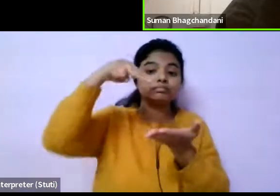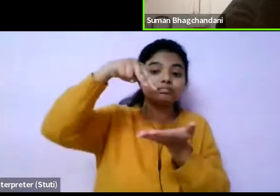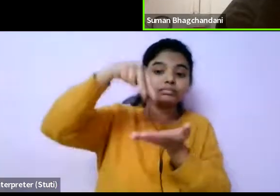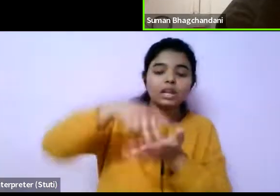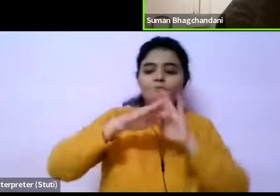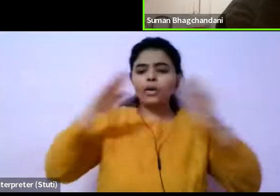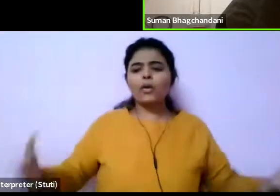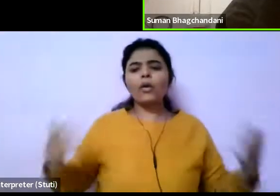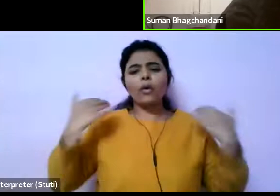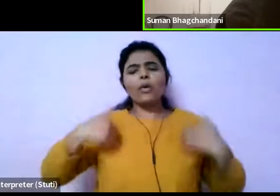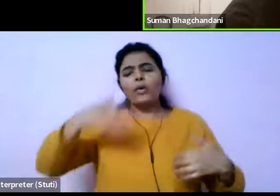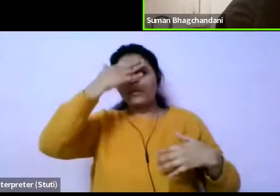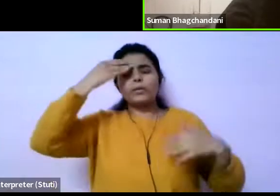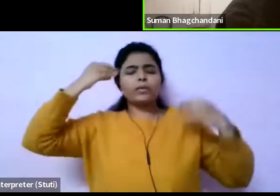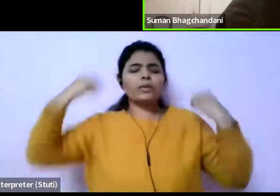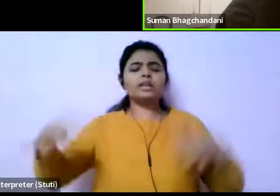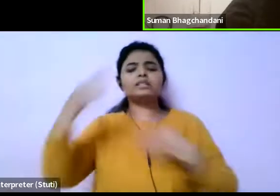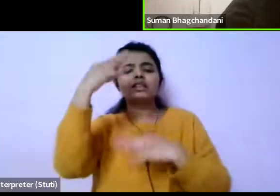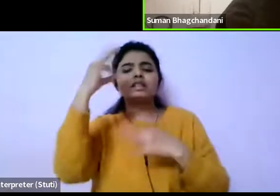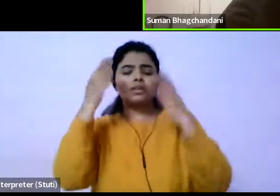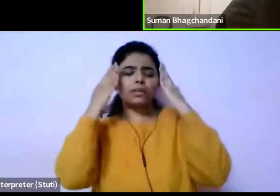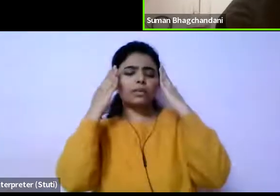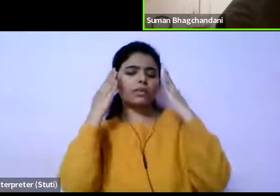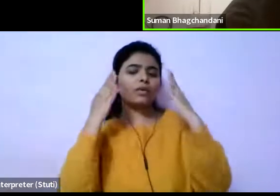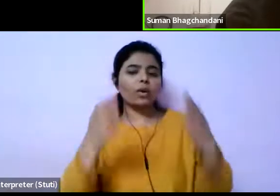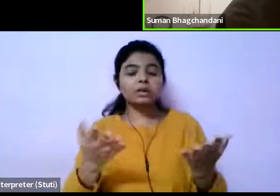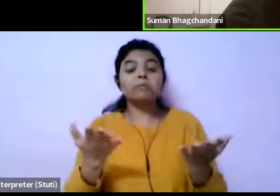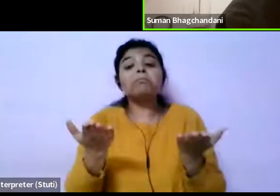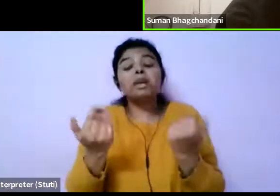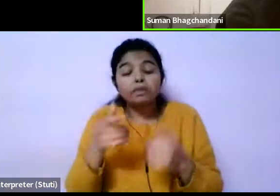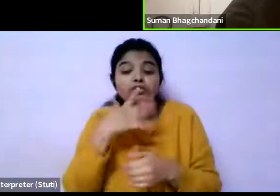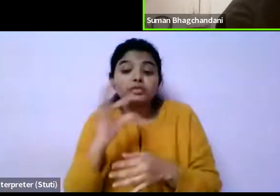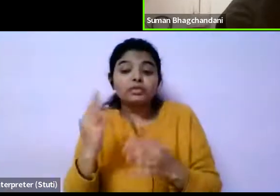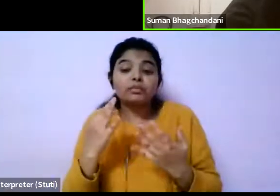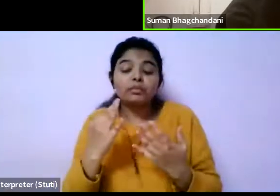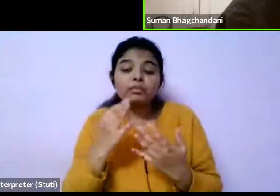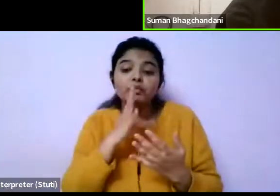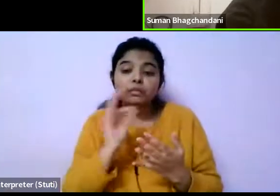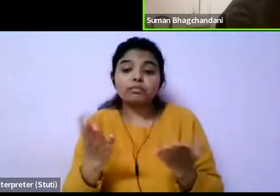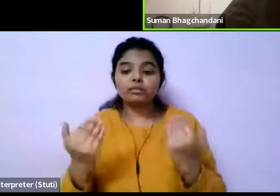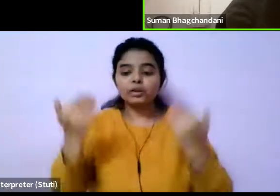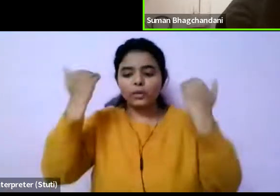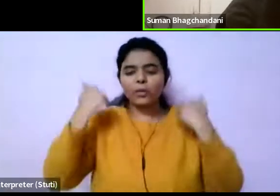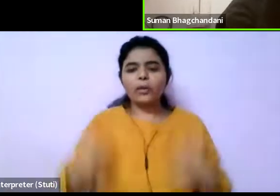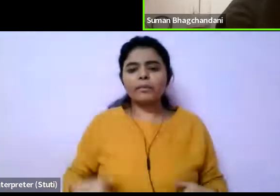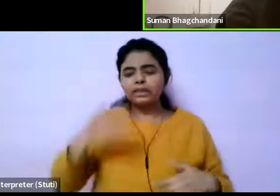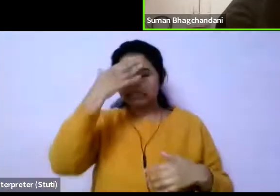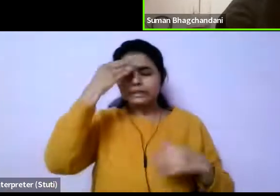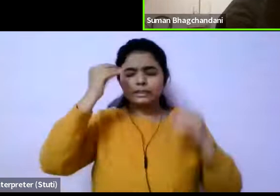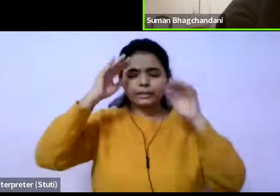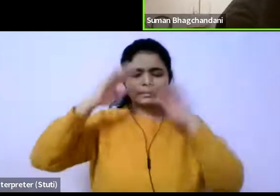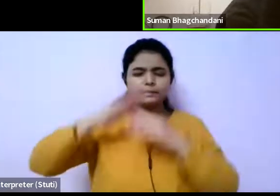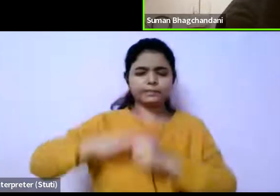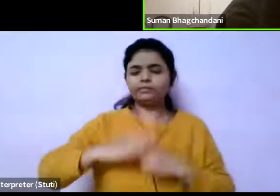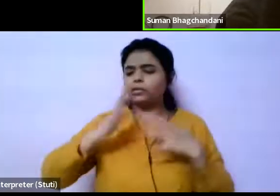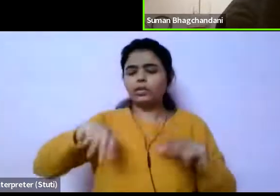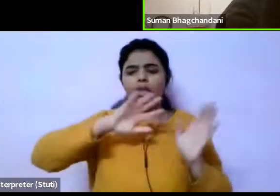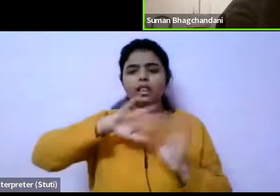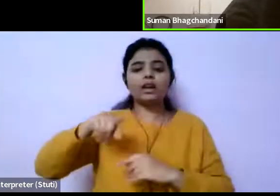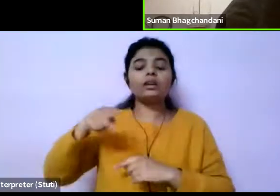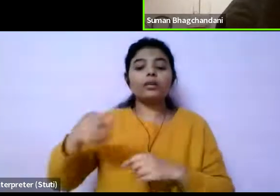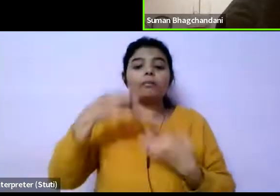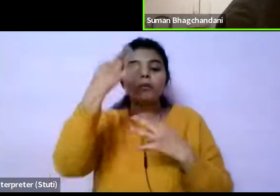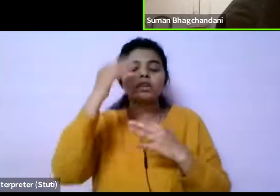forgetting all physical constraints. While it may be true that an attempt to overcome physiological barriers is pivotal to a